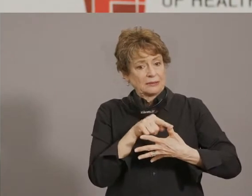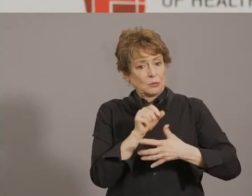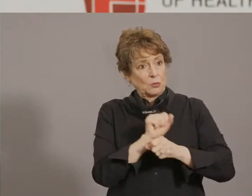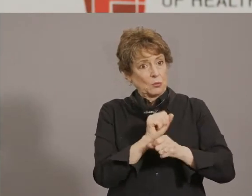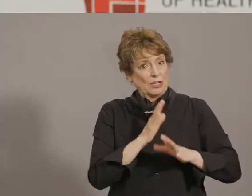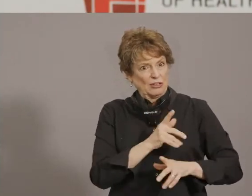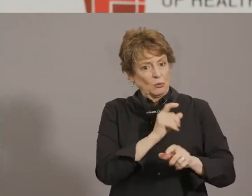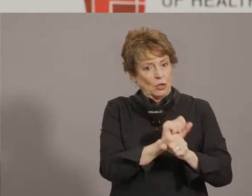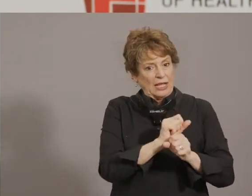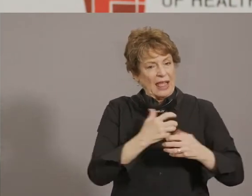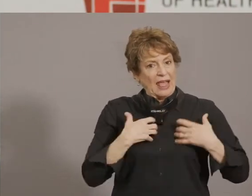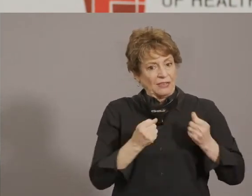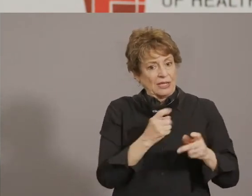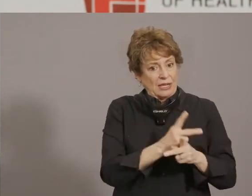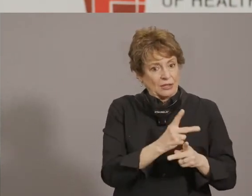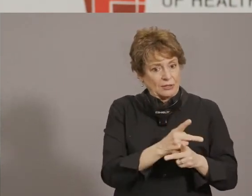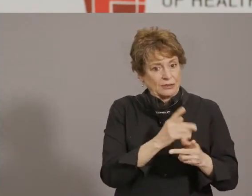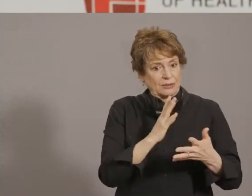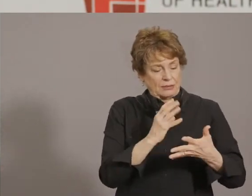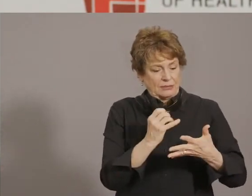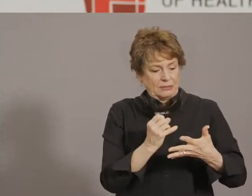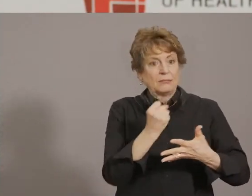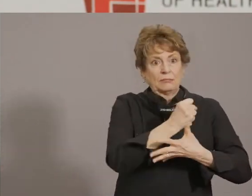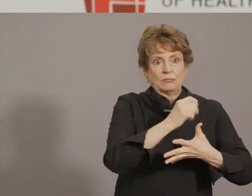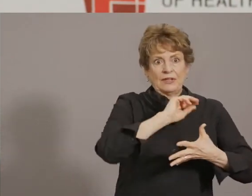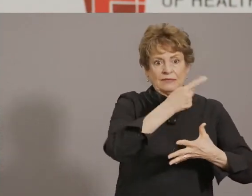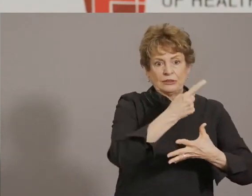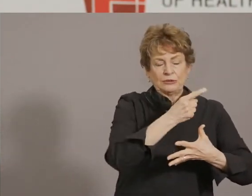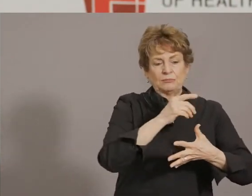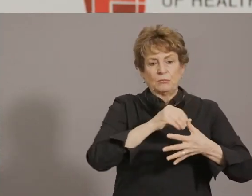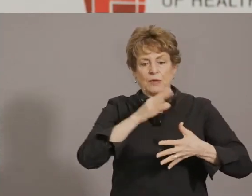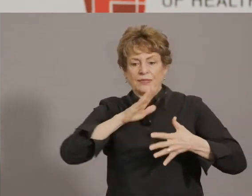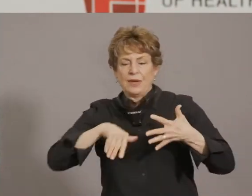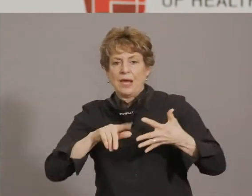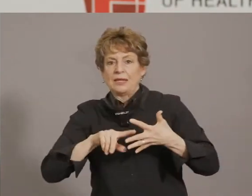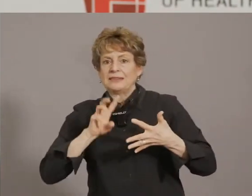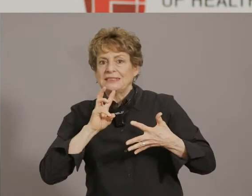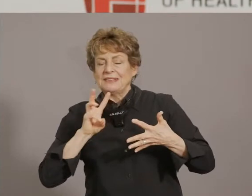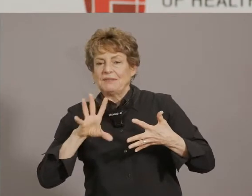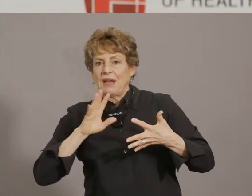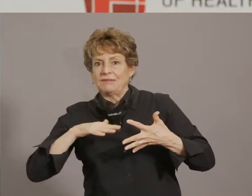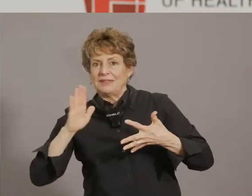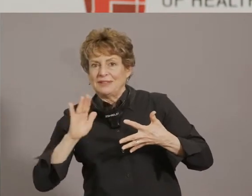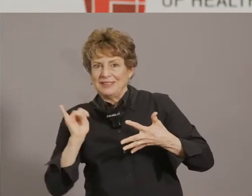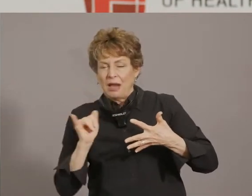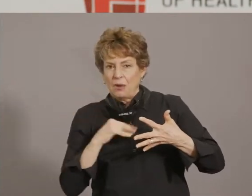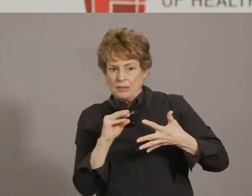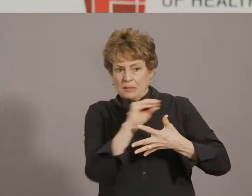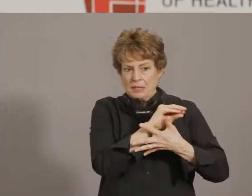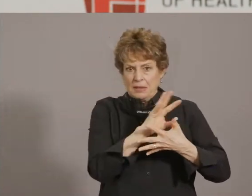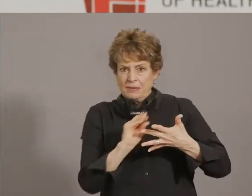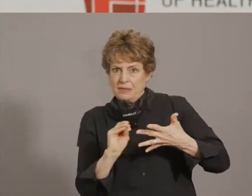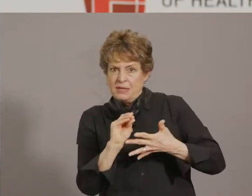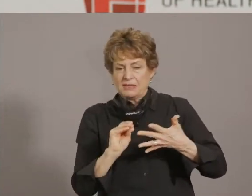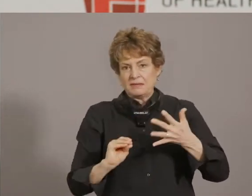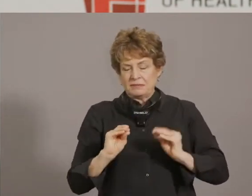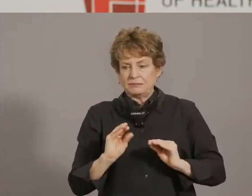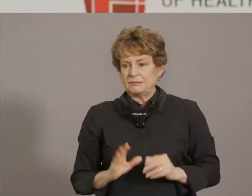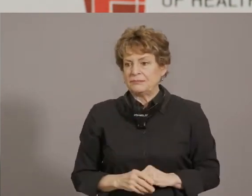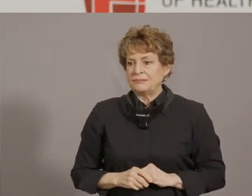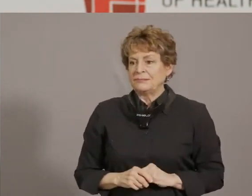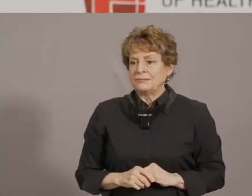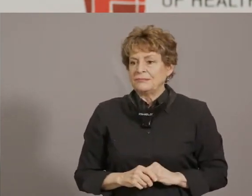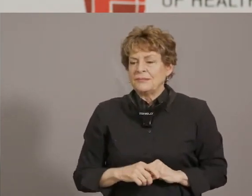to you. And I guess you don't have any sense at this point whether most healthcare workers got the vaccine. Is it too early to